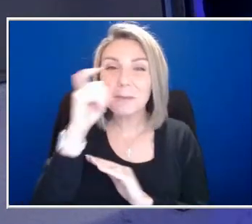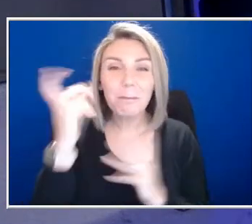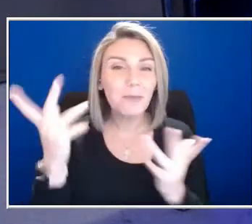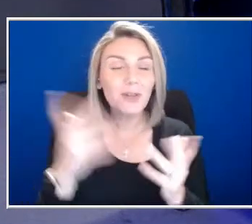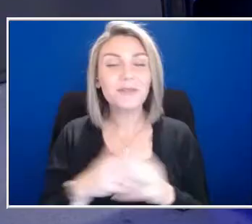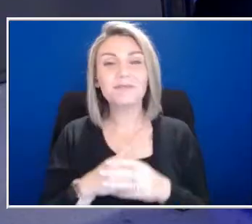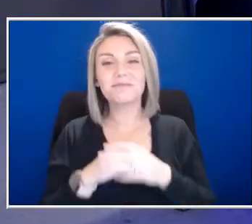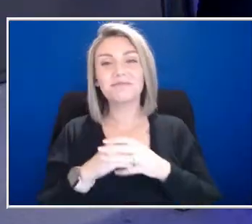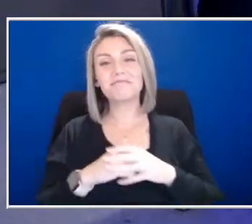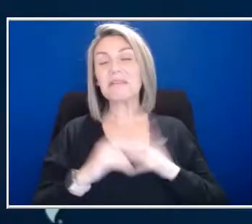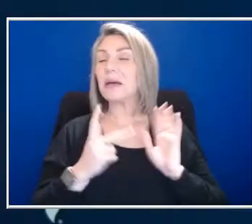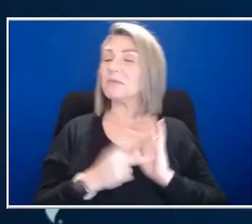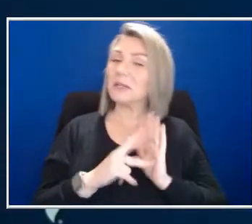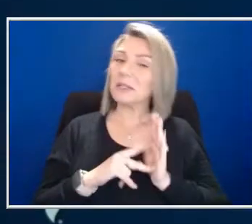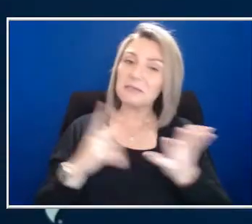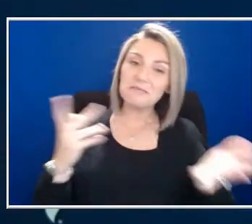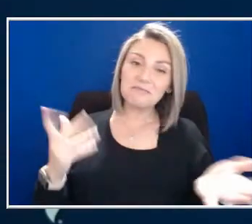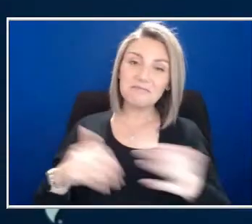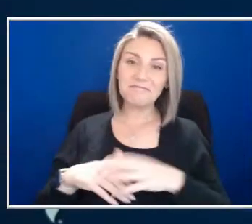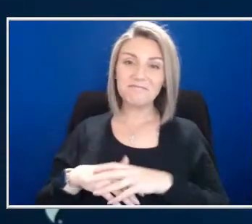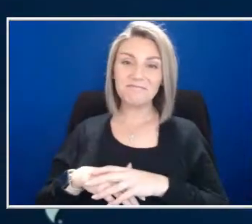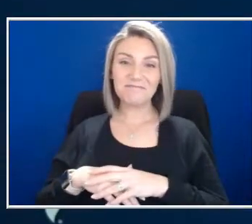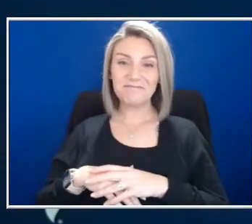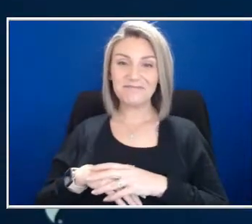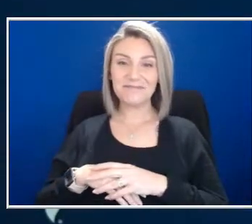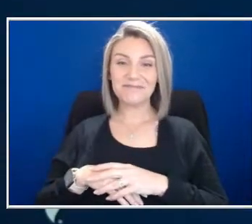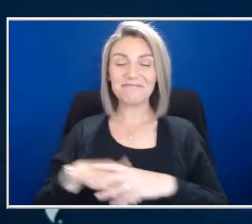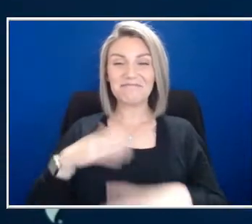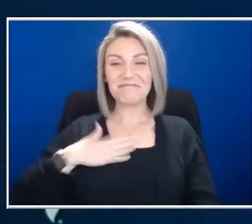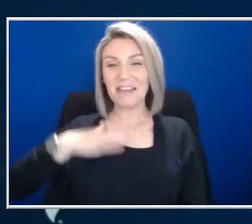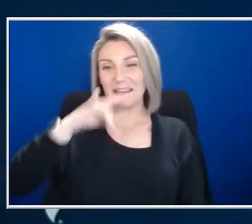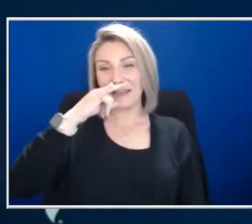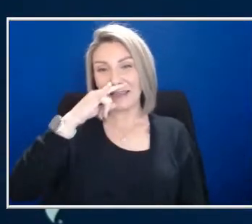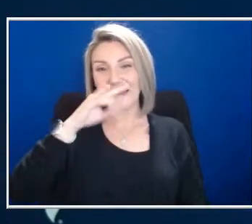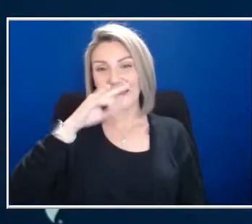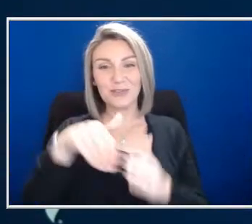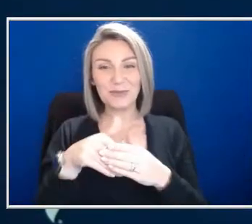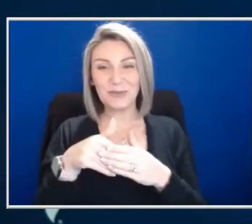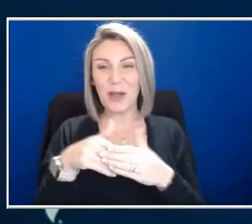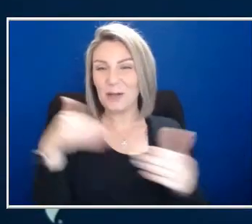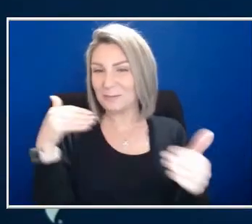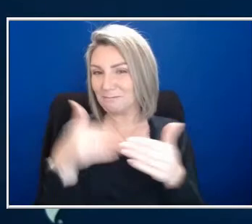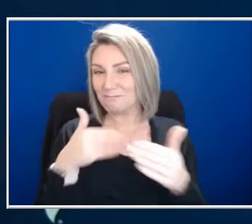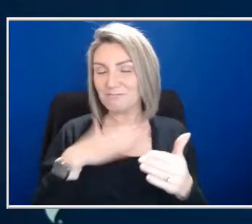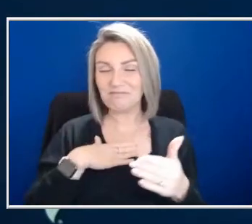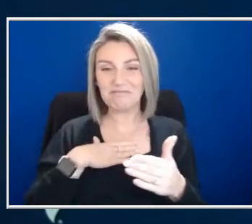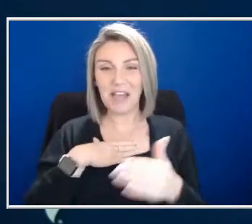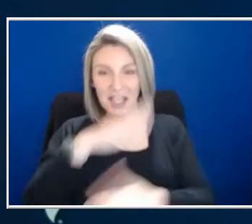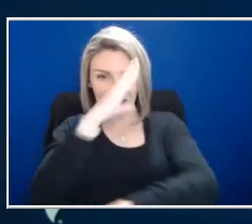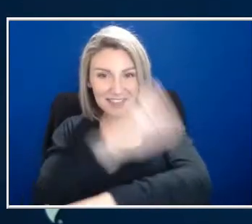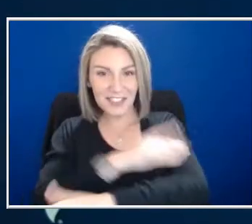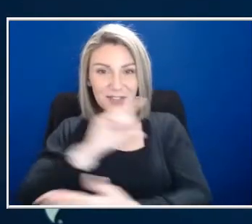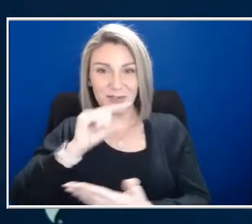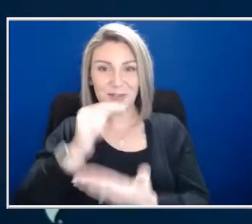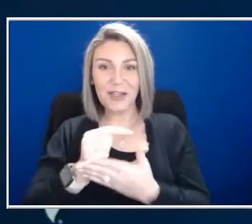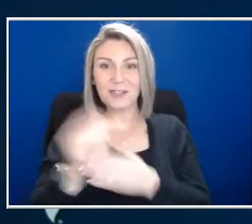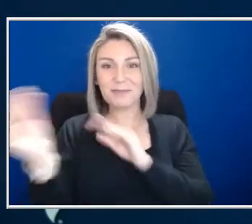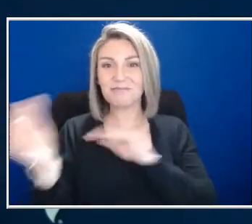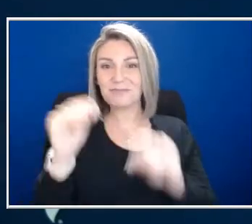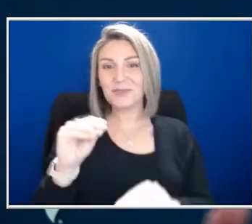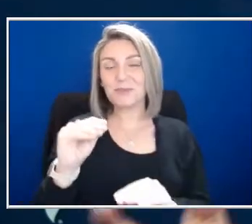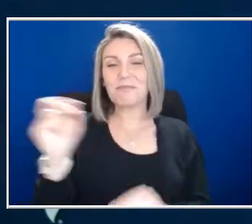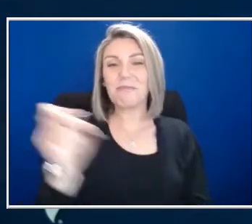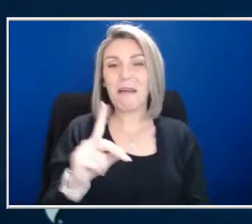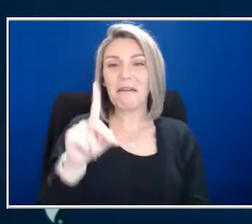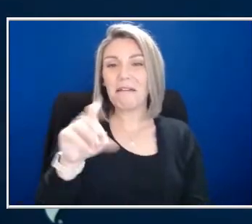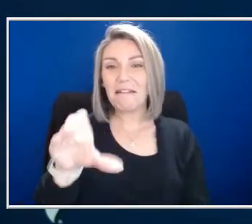I'm gonna. My kids are all close. My son graduates and he's moving back to Kansas City, and he's got a job. So